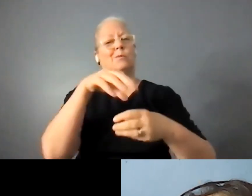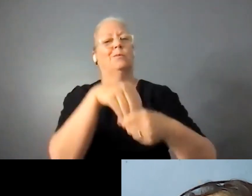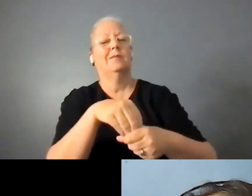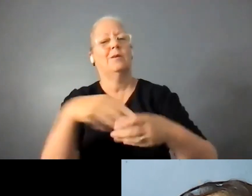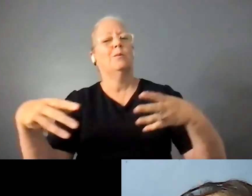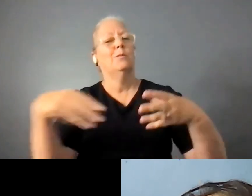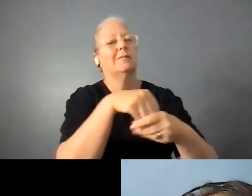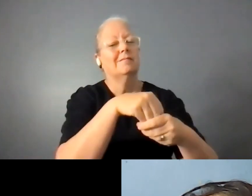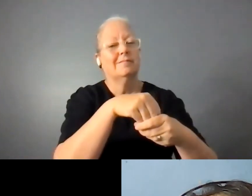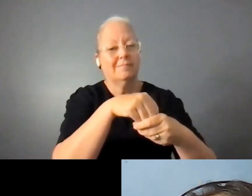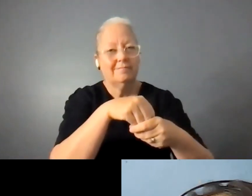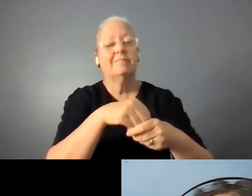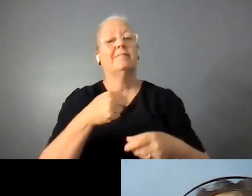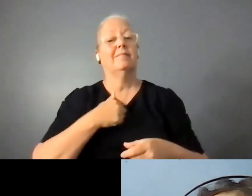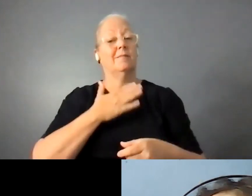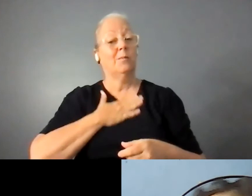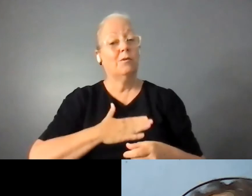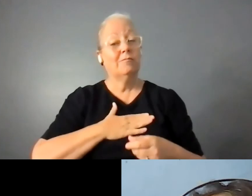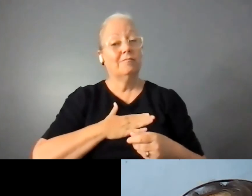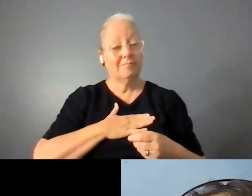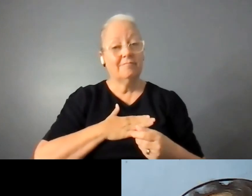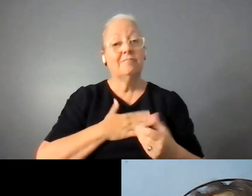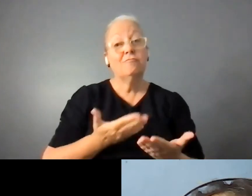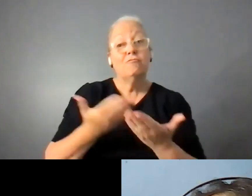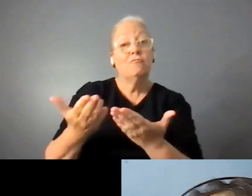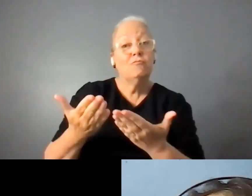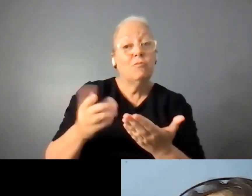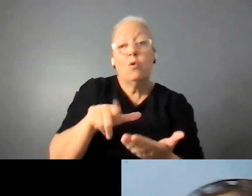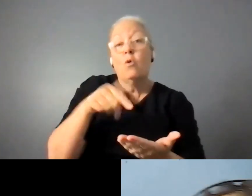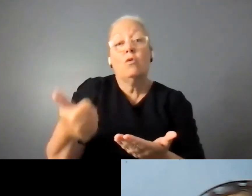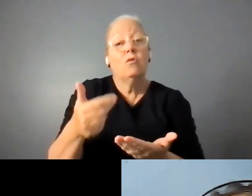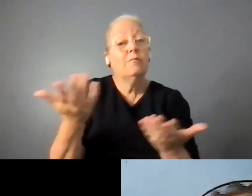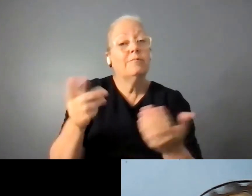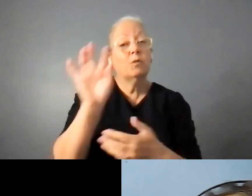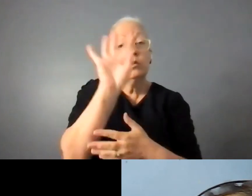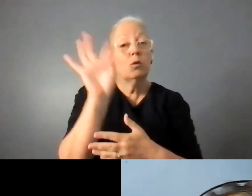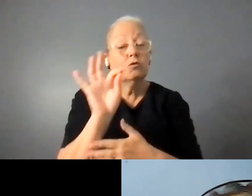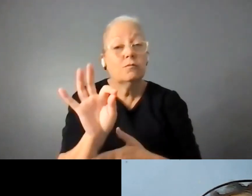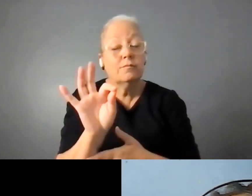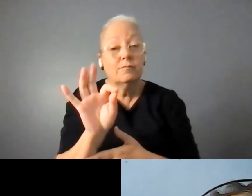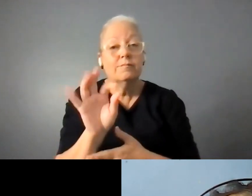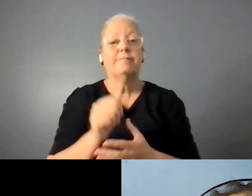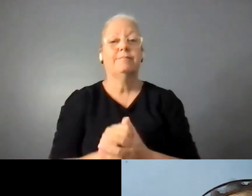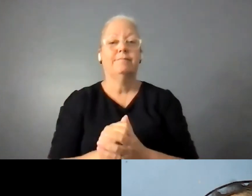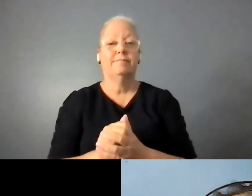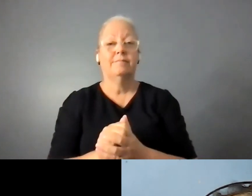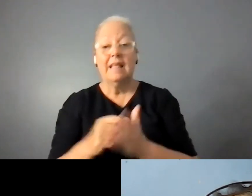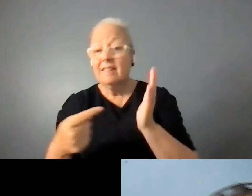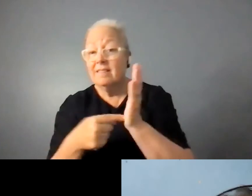now like to listen to a further question. I'm not sure if the technical team can support